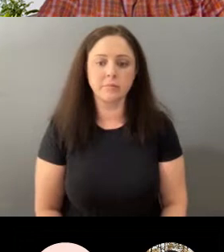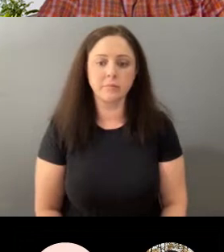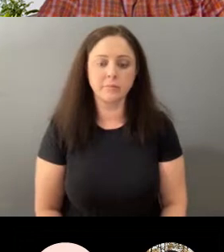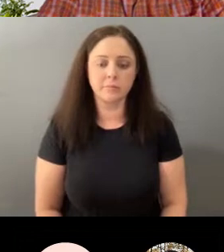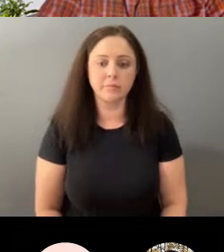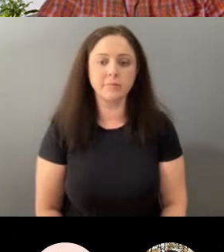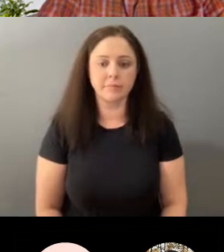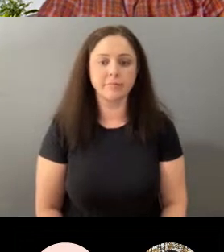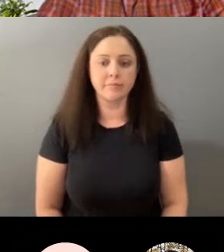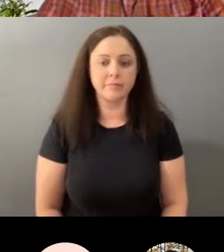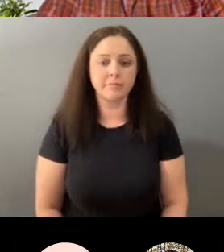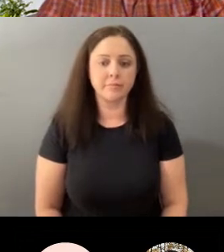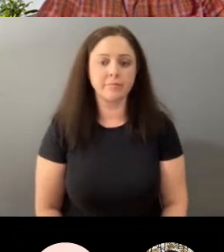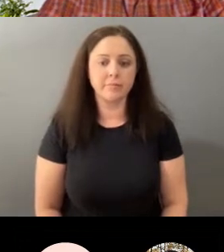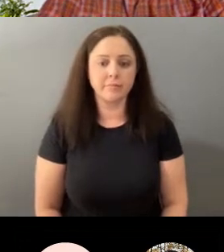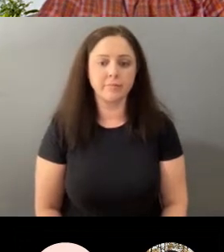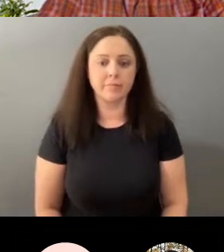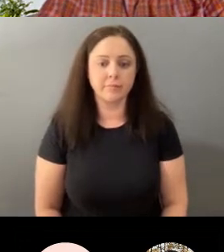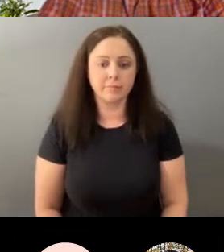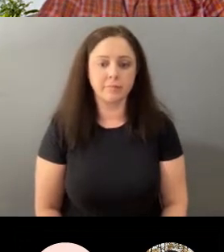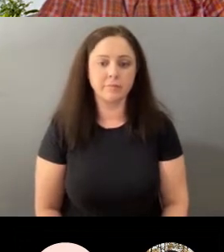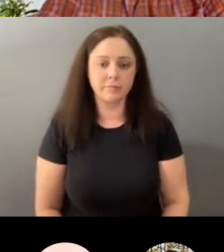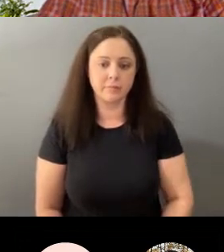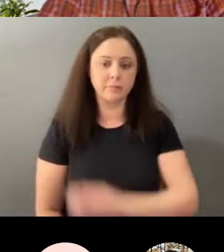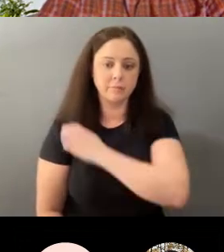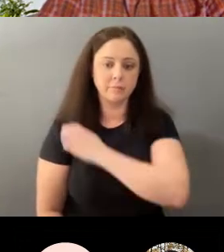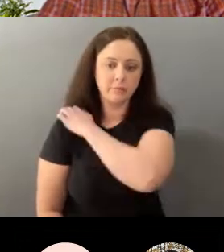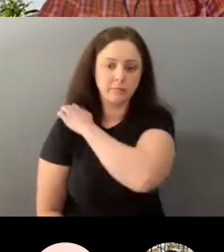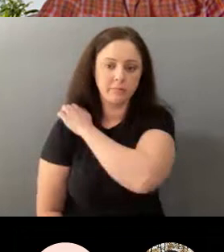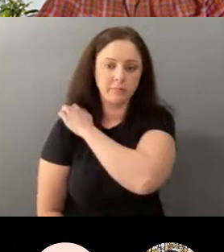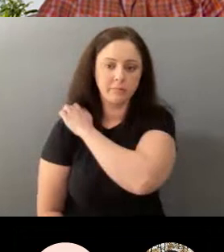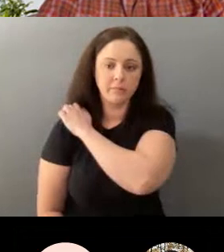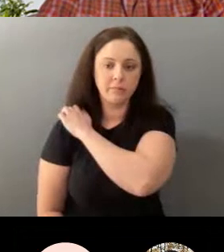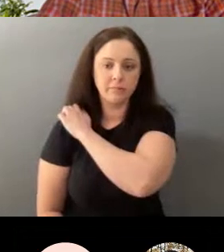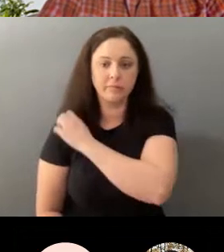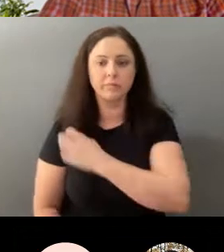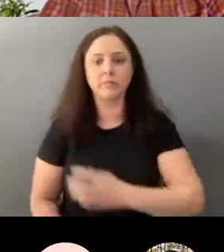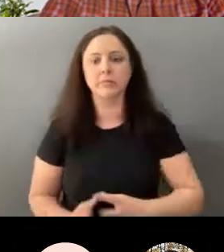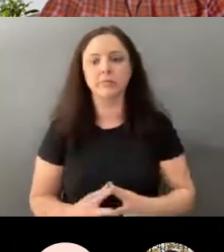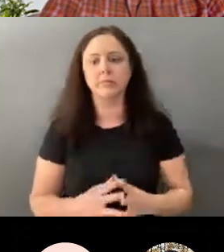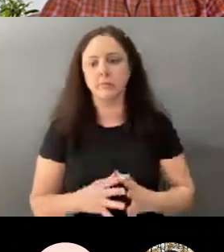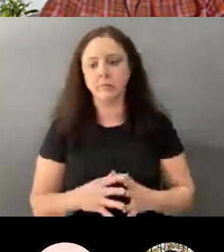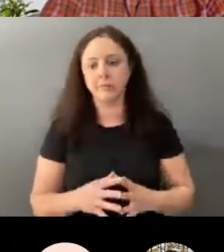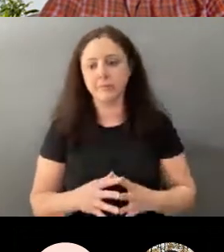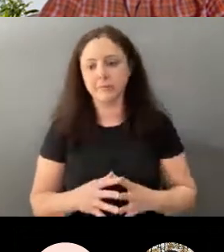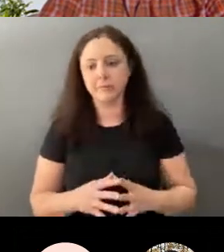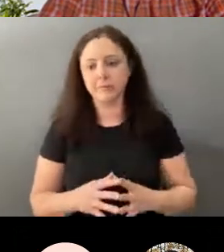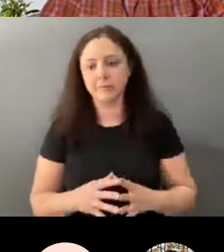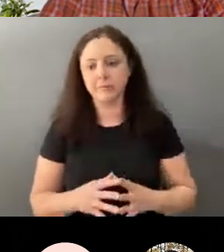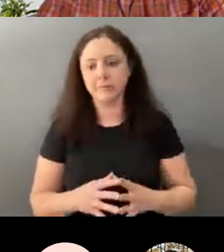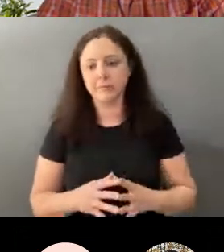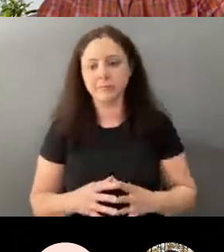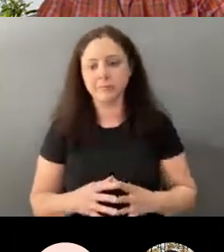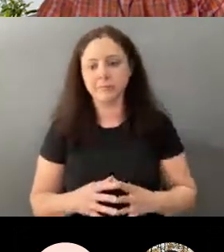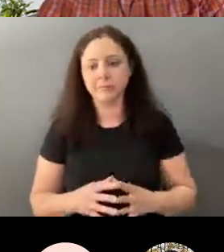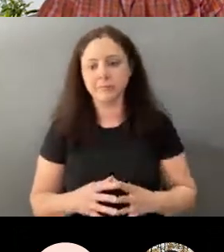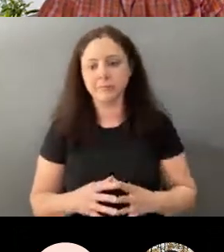to get information. The service definitions and standards from the FIT program have far more information than I've provided